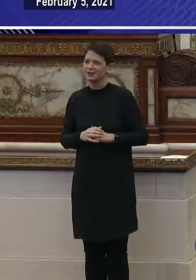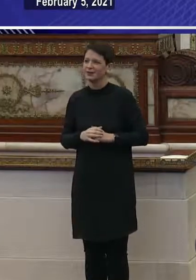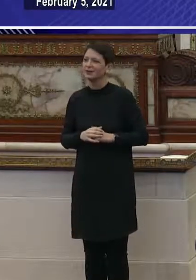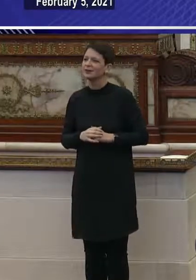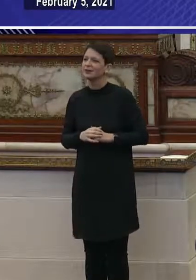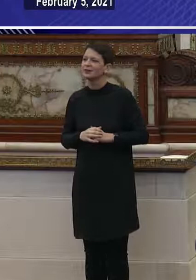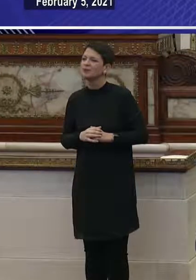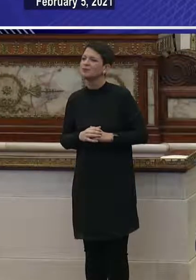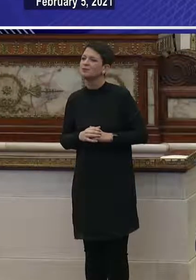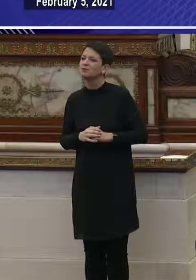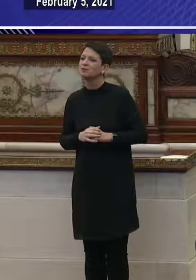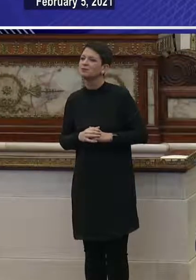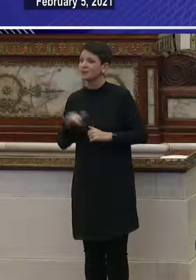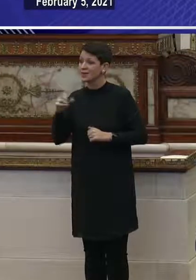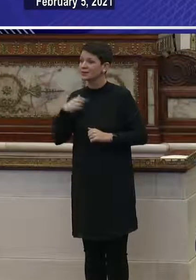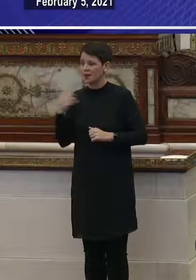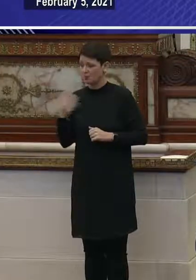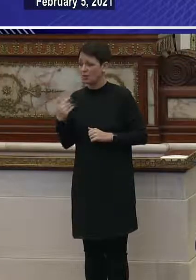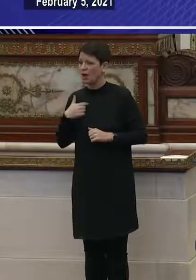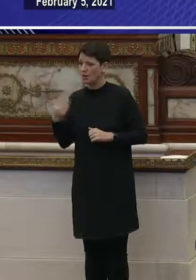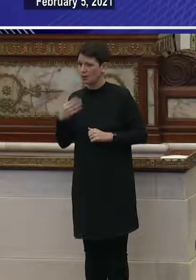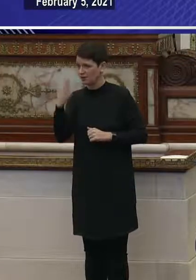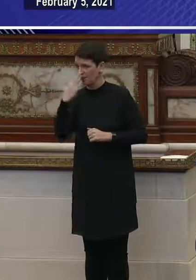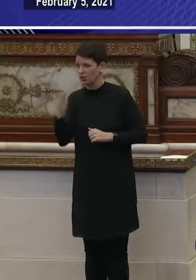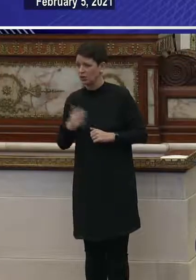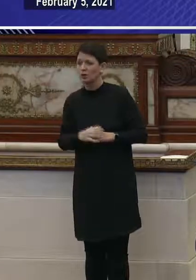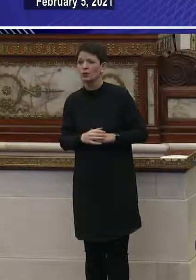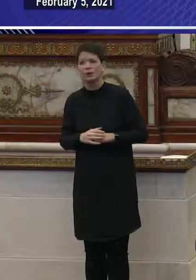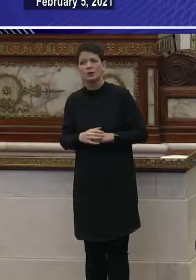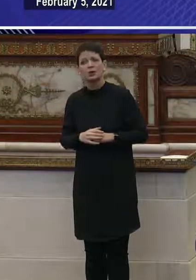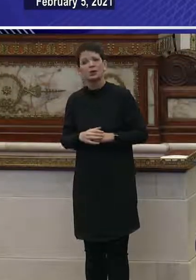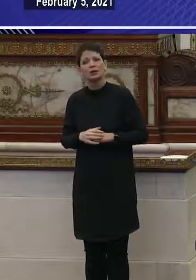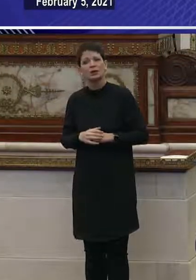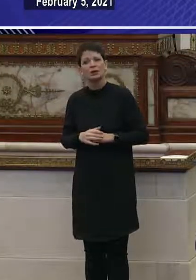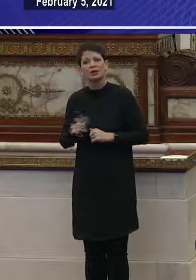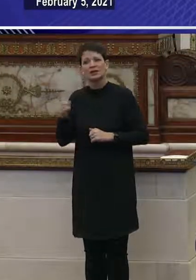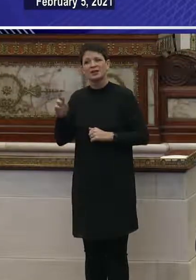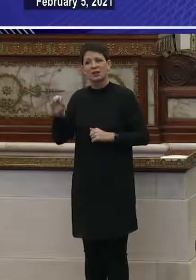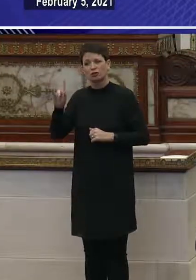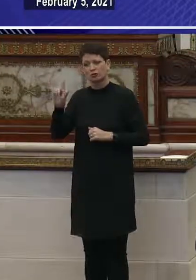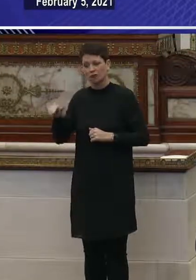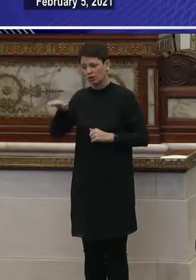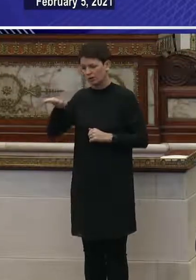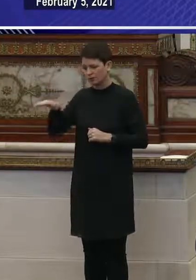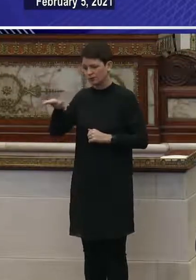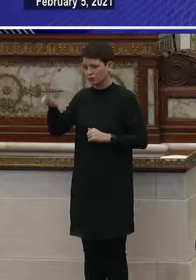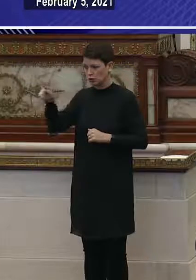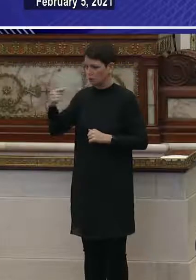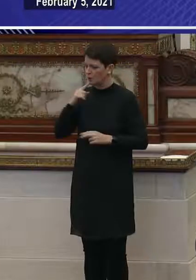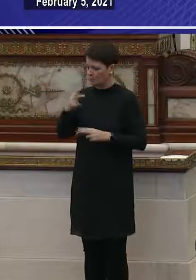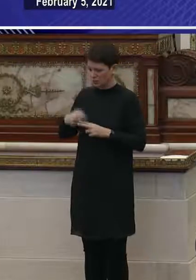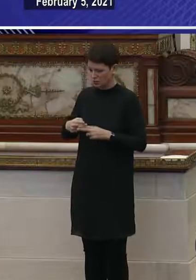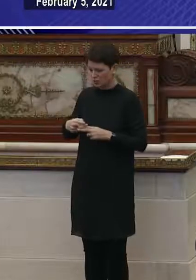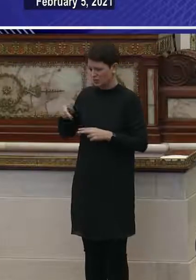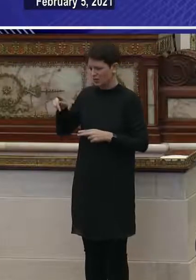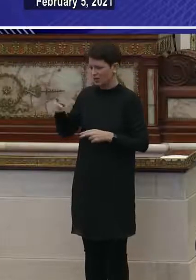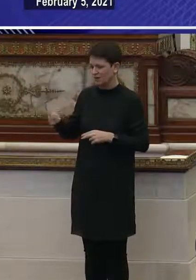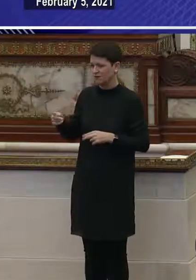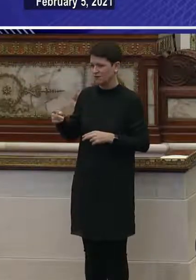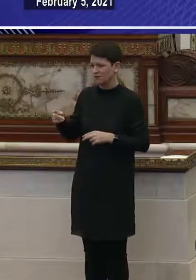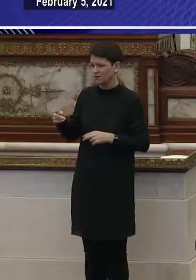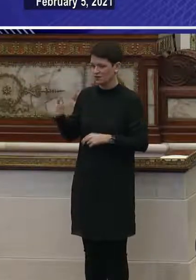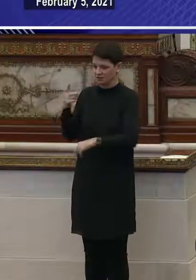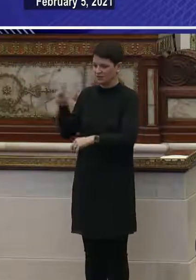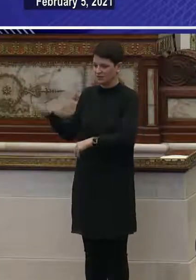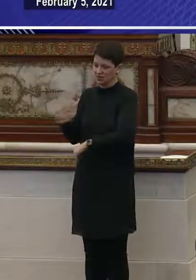Thank you. Yep, I'm here. Thank you. So, Dr. Farley, you mentioned the Philadelphia